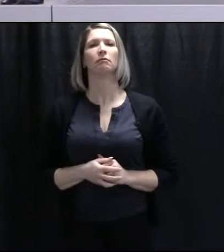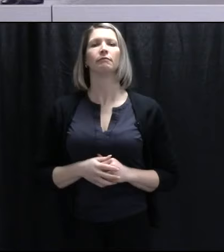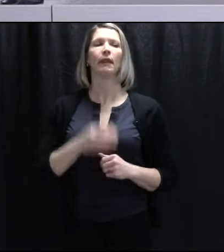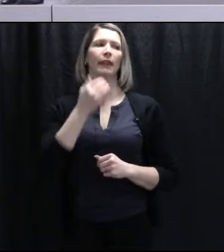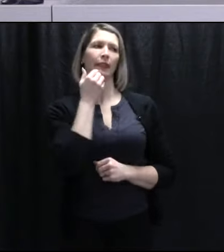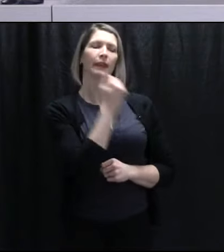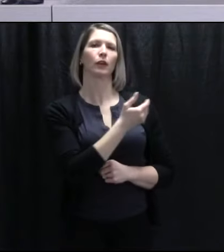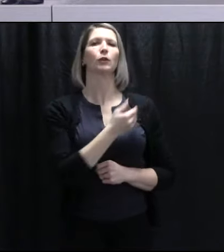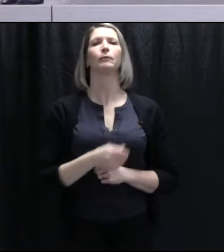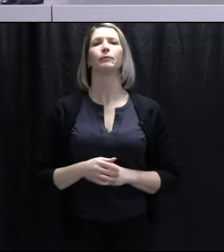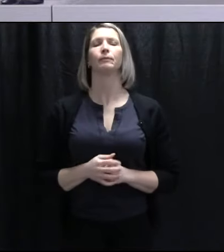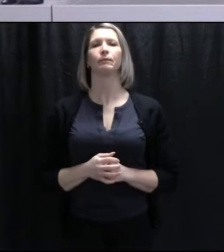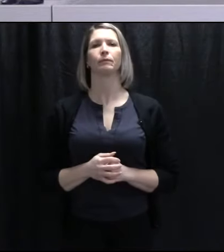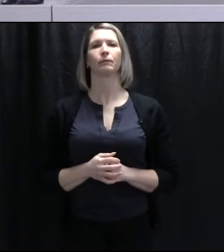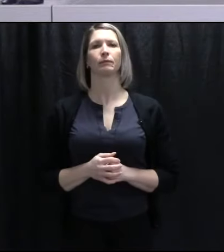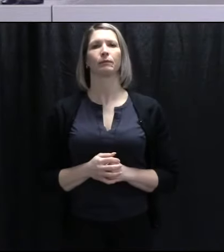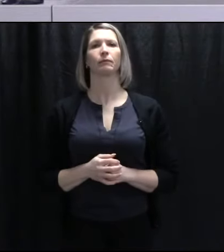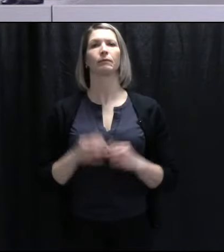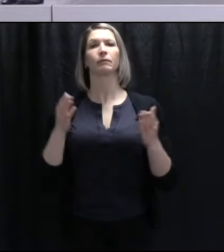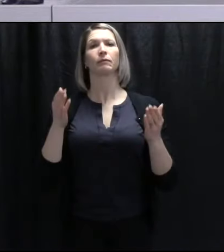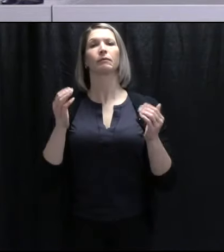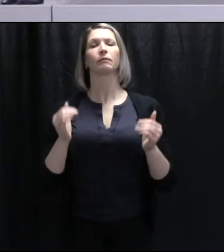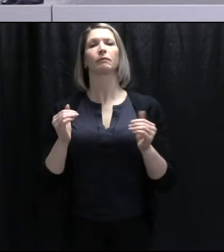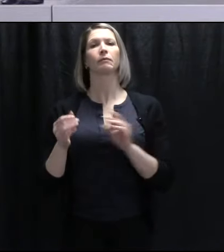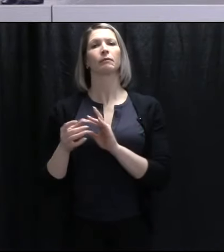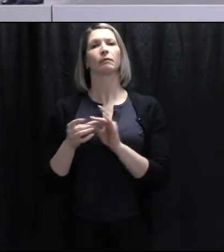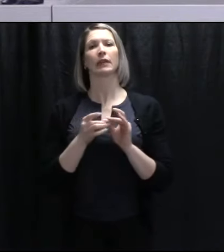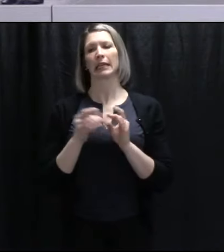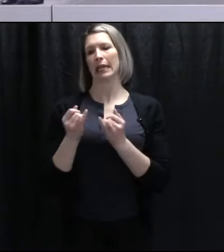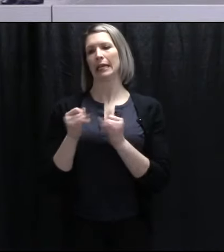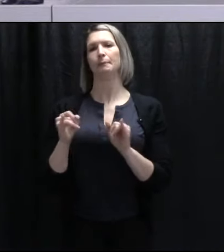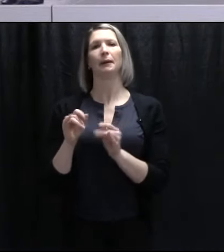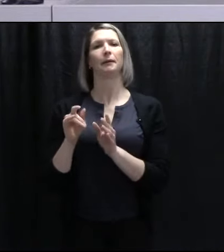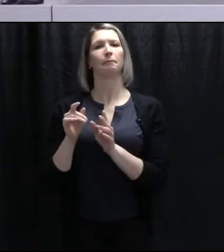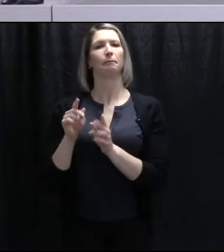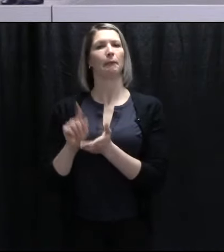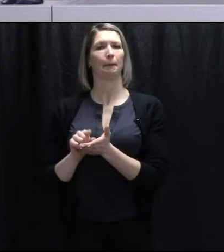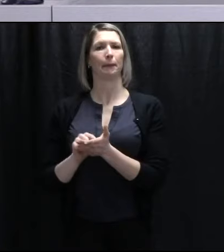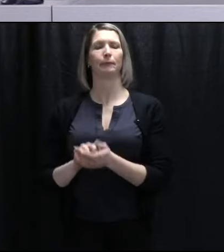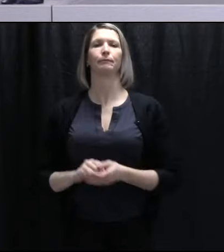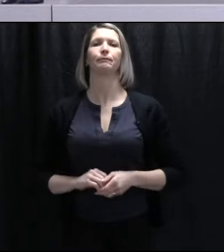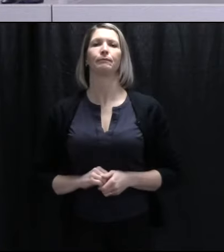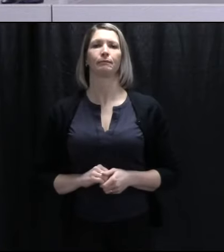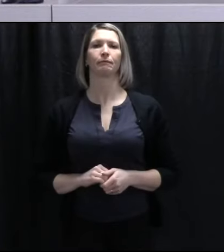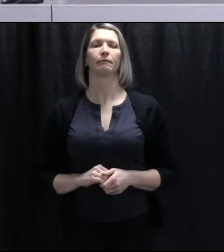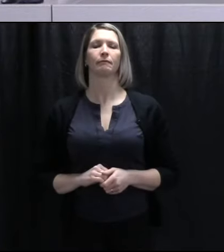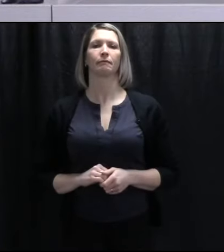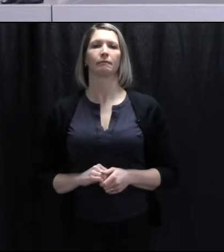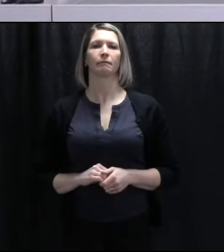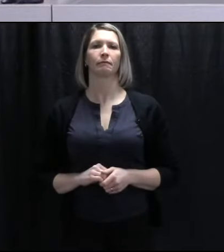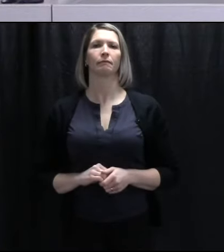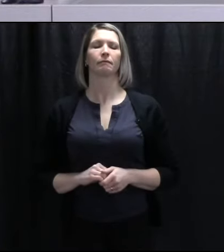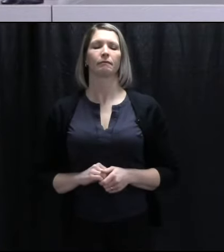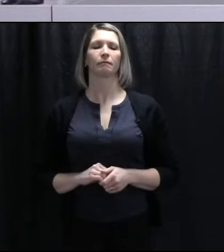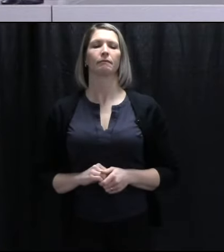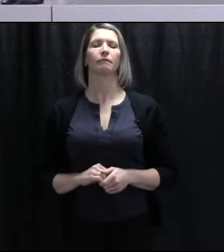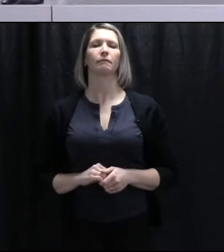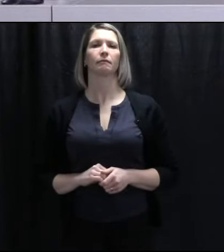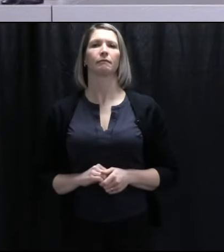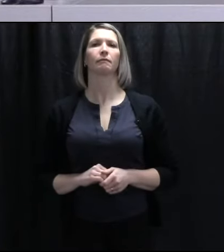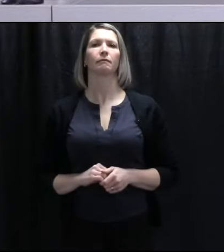Thank you. Our next question is from Drew Brown from the Independent. Please go ahead. Hi. I'd just like